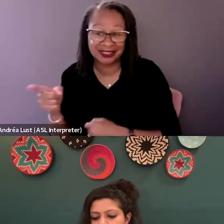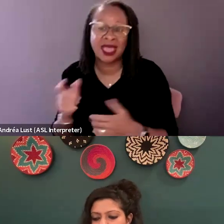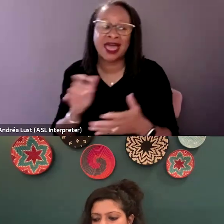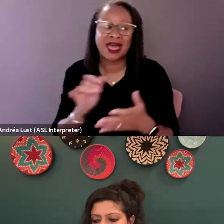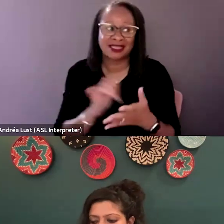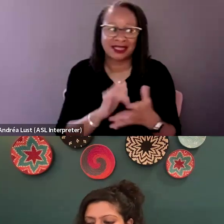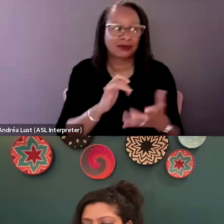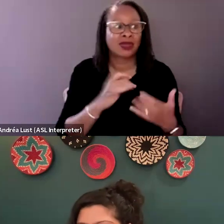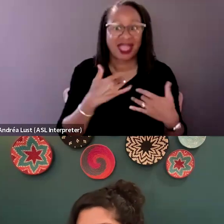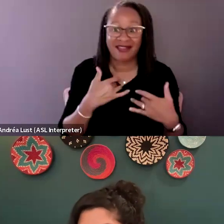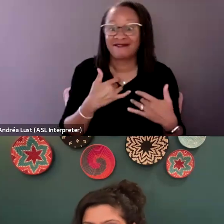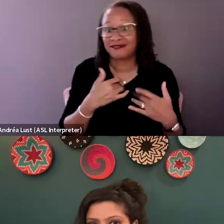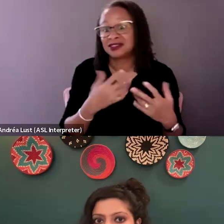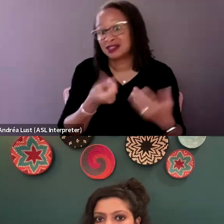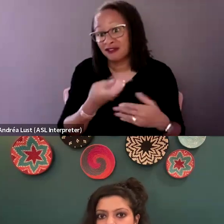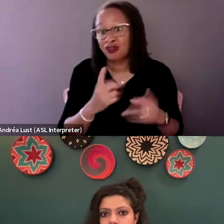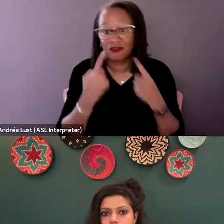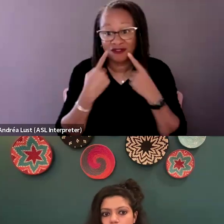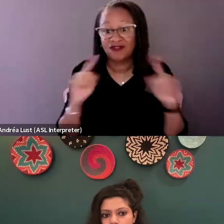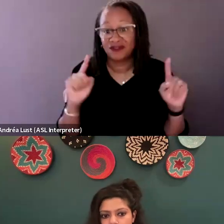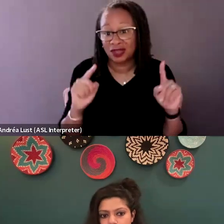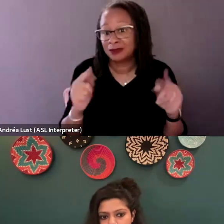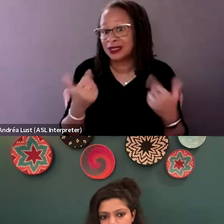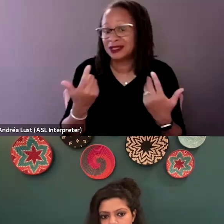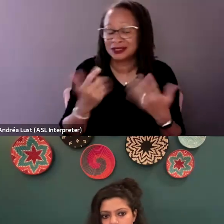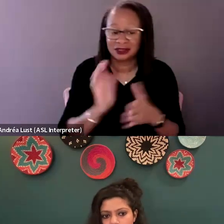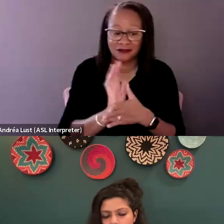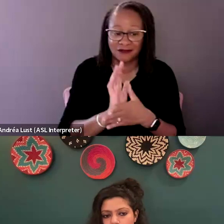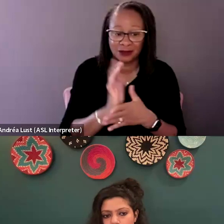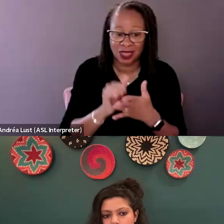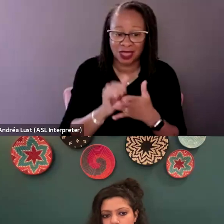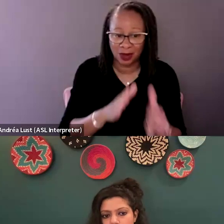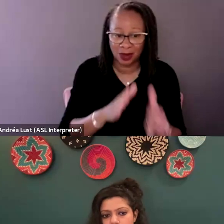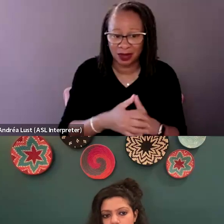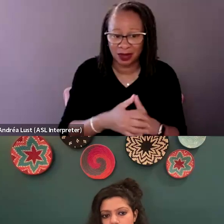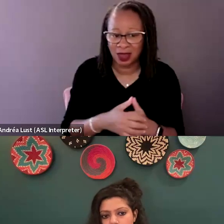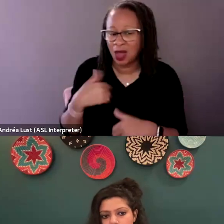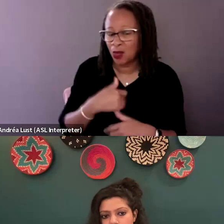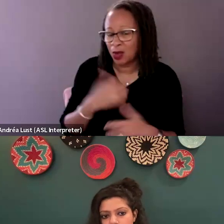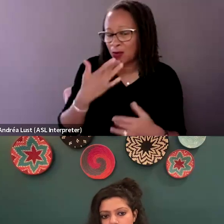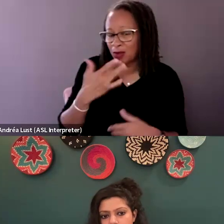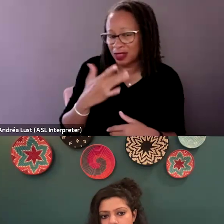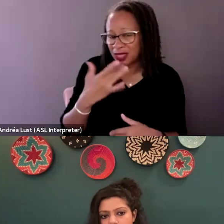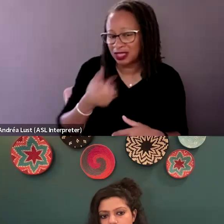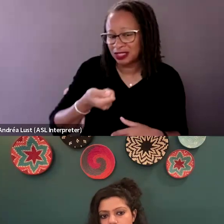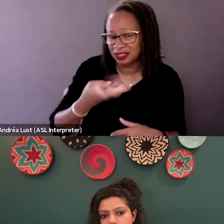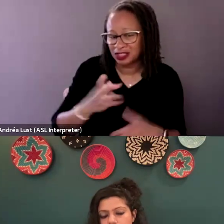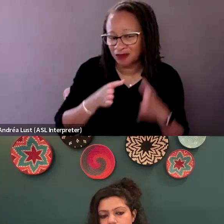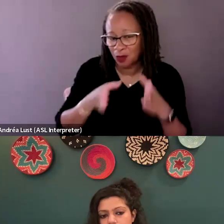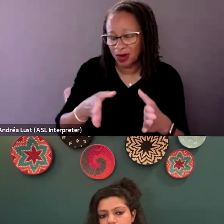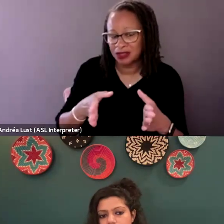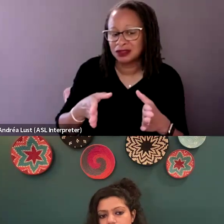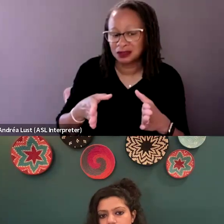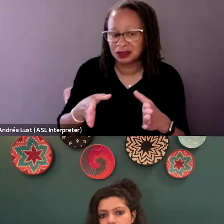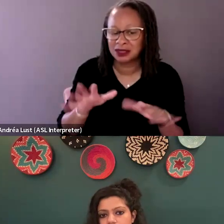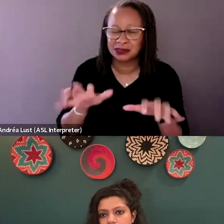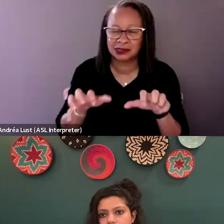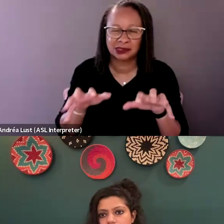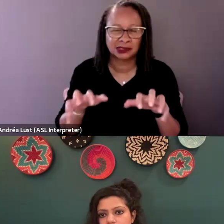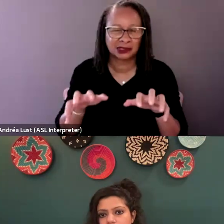Questions of money, whether one pays one's characters or not, those are very important, I think. Also, when a film suddenly starts